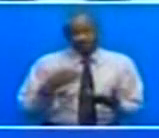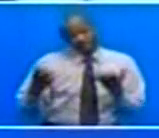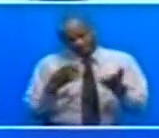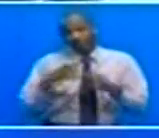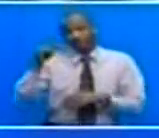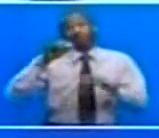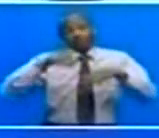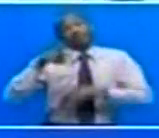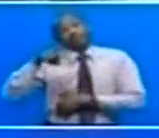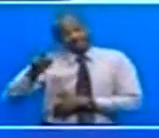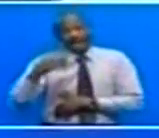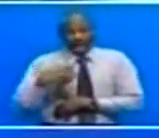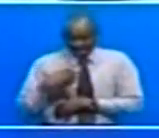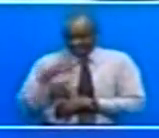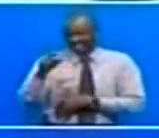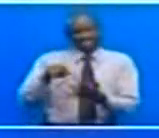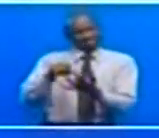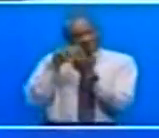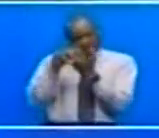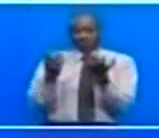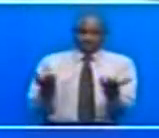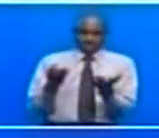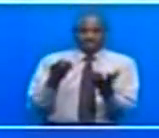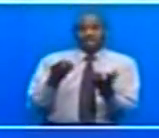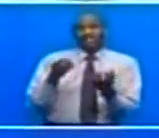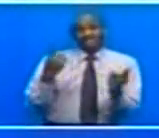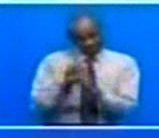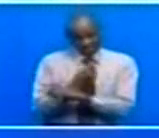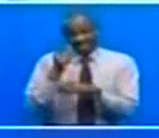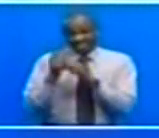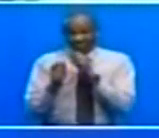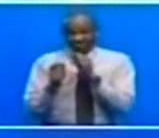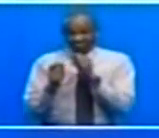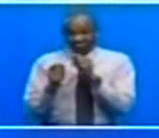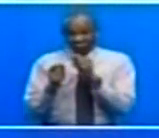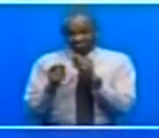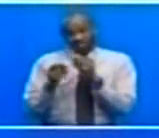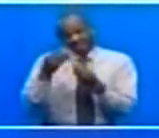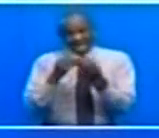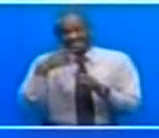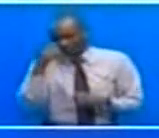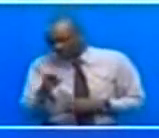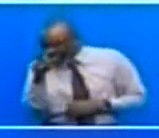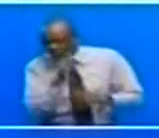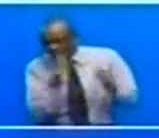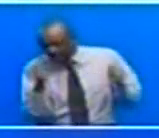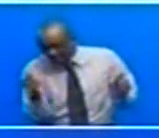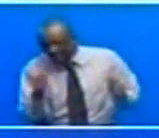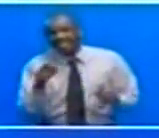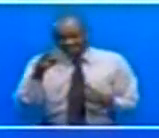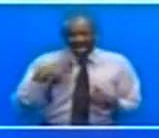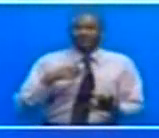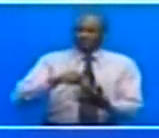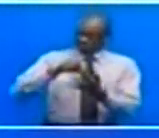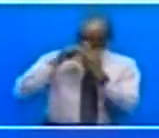farmer has this unique plant of this variety which they see it's producing very well, it has very